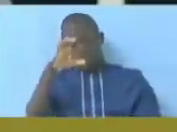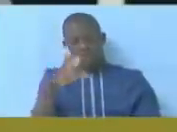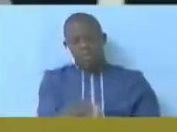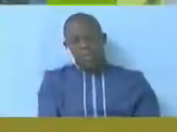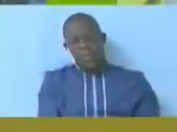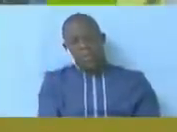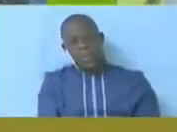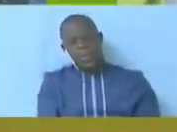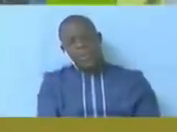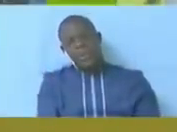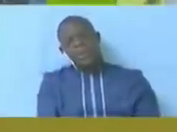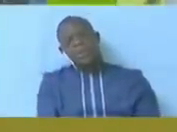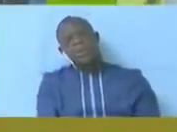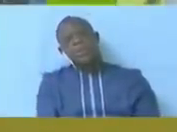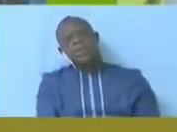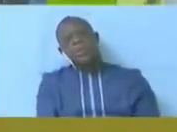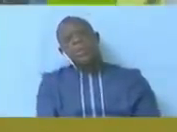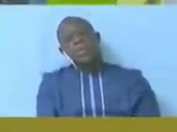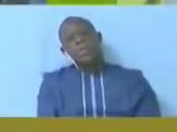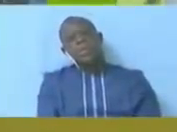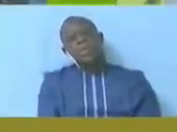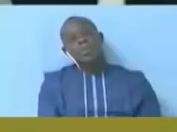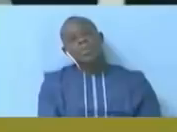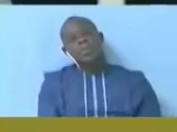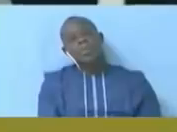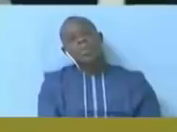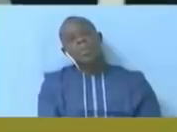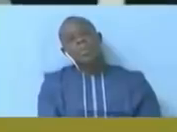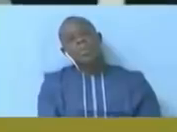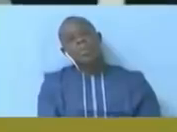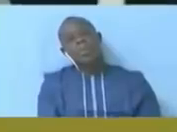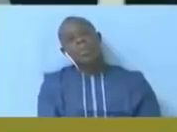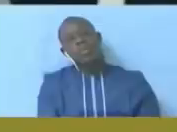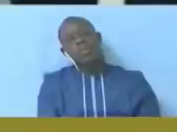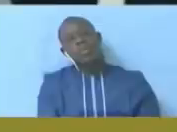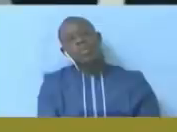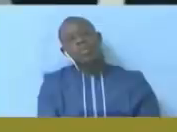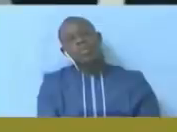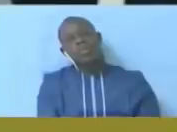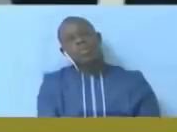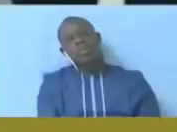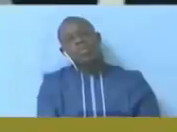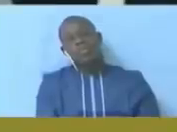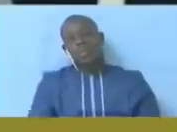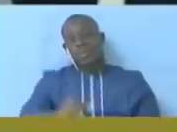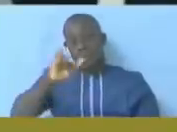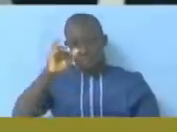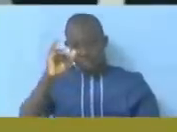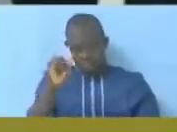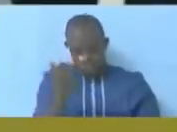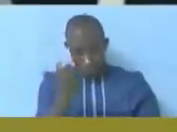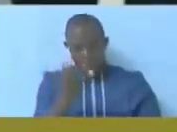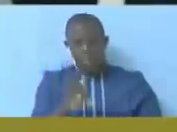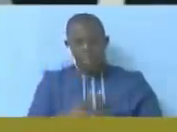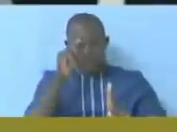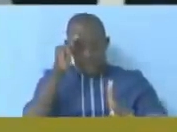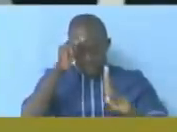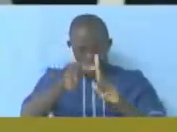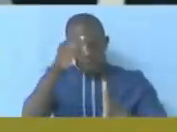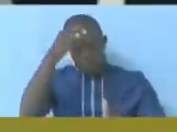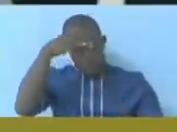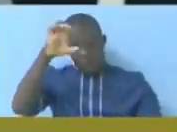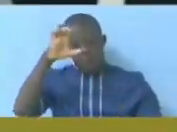Sede Andro, the new commission on Yatilumala. Yes, the objectives of the commission. Ah,